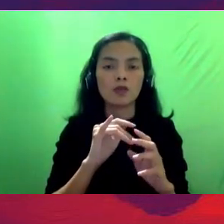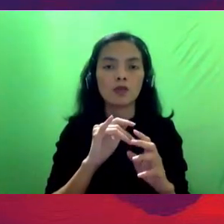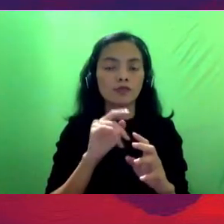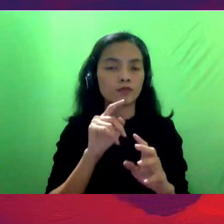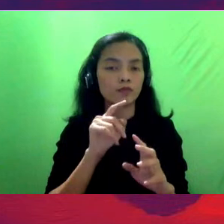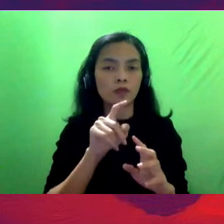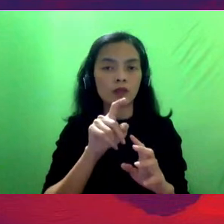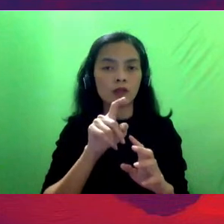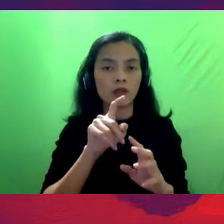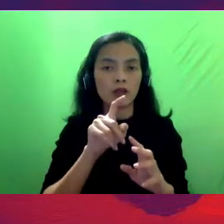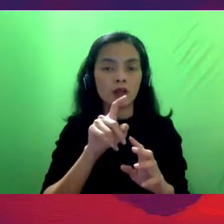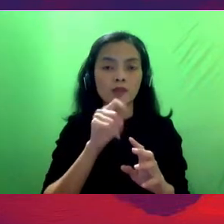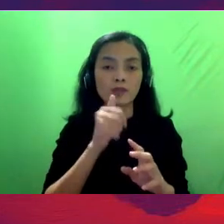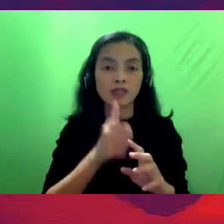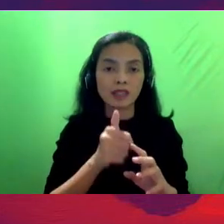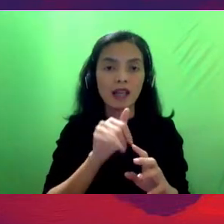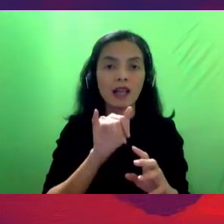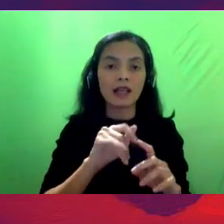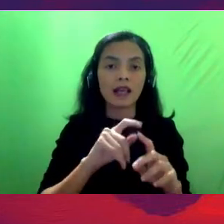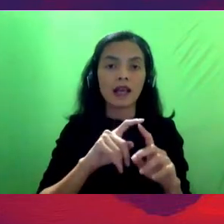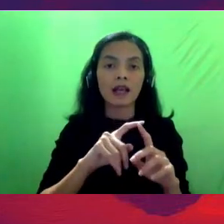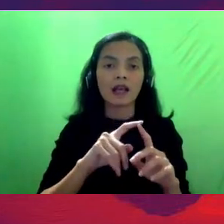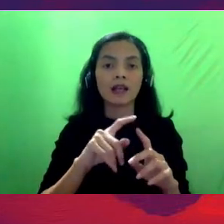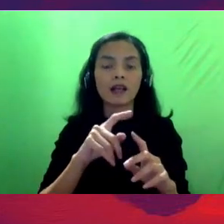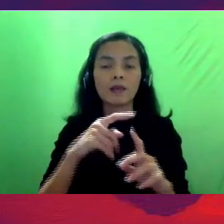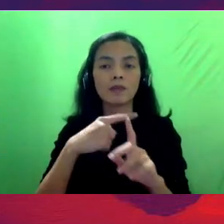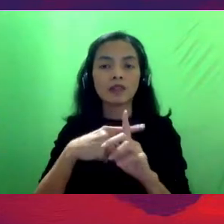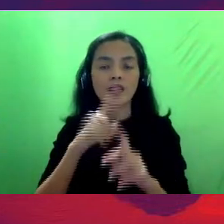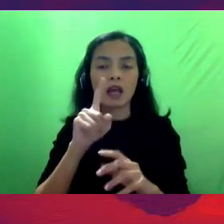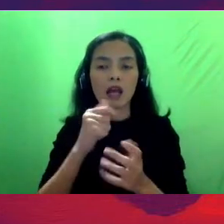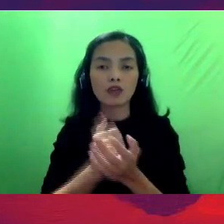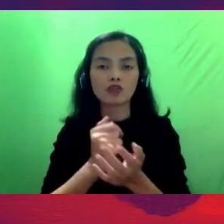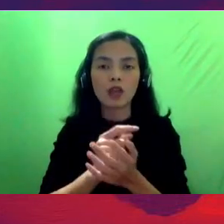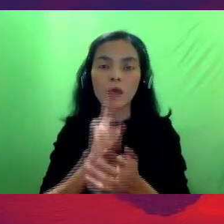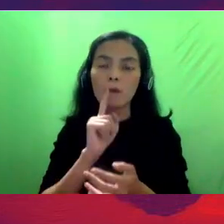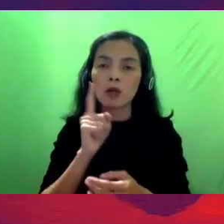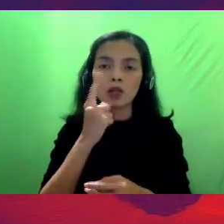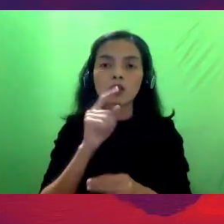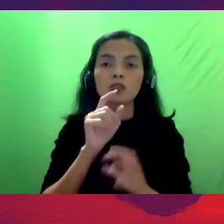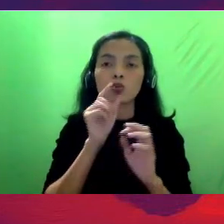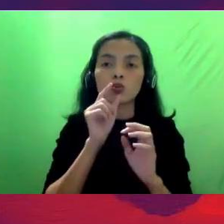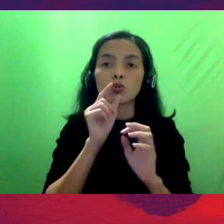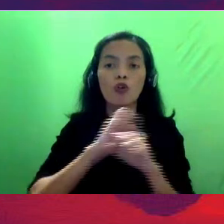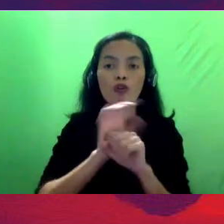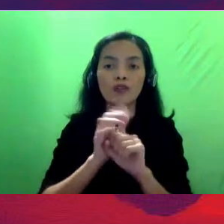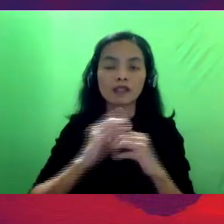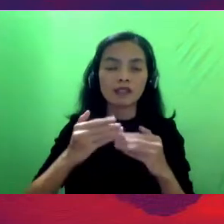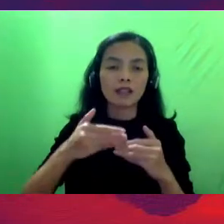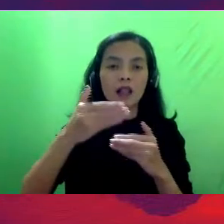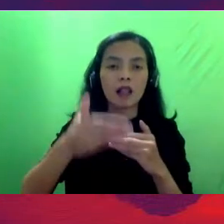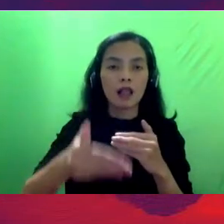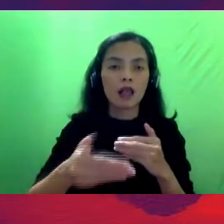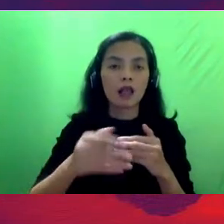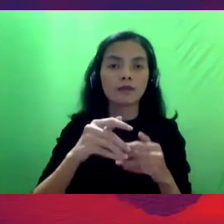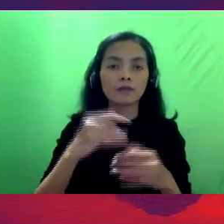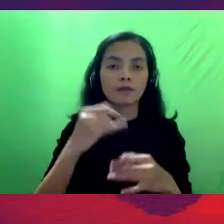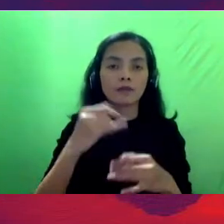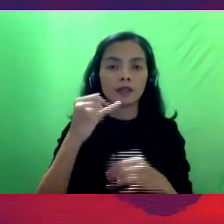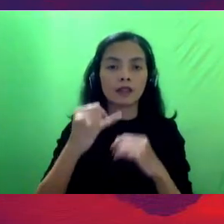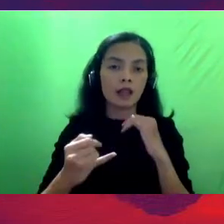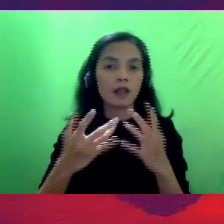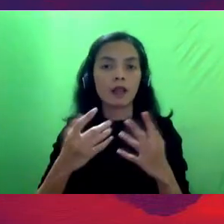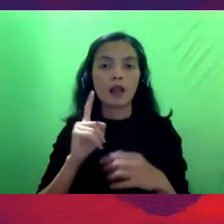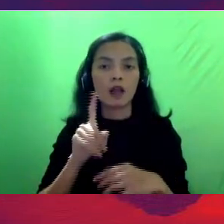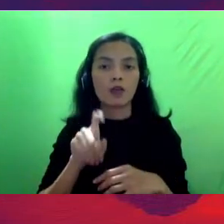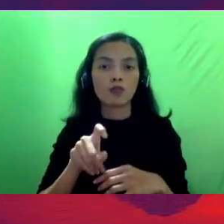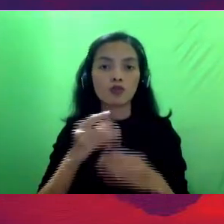it is possible and should be priority in the post-pandemic period. And finally, if you need any